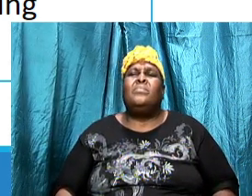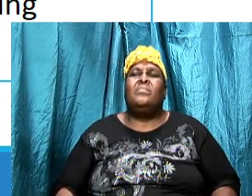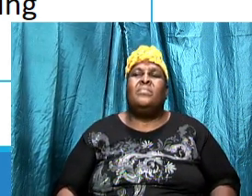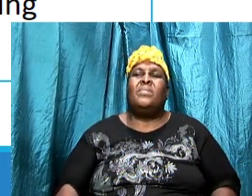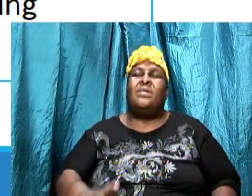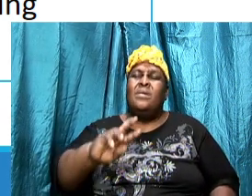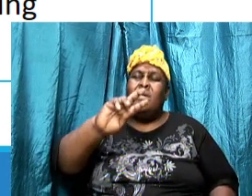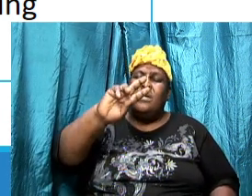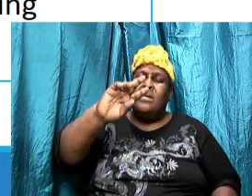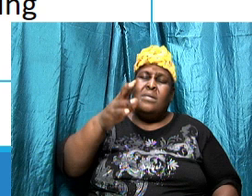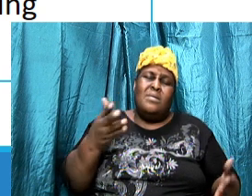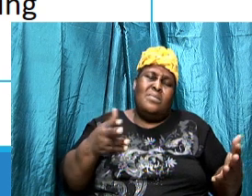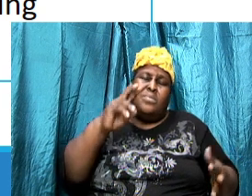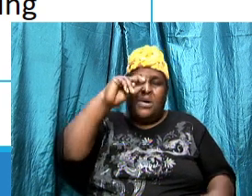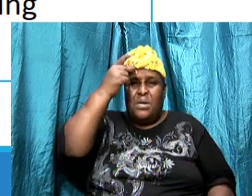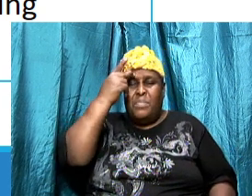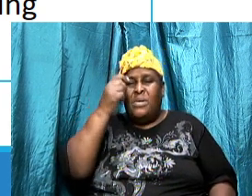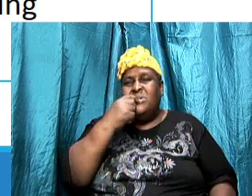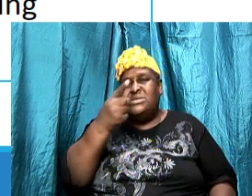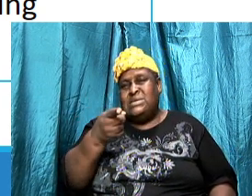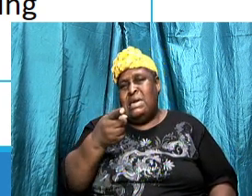What Paul was saying was that, and